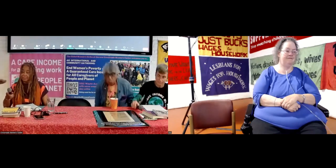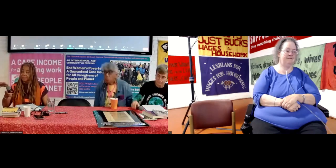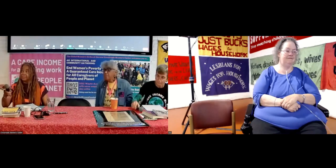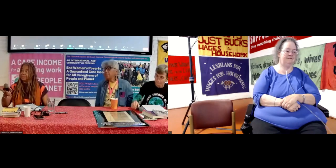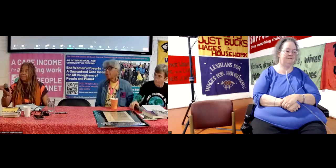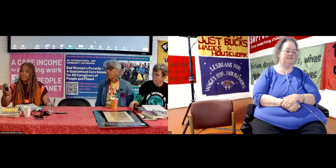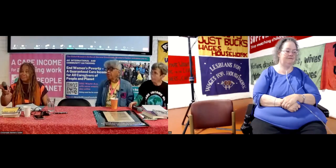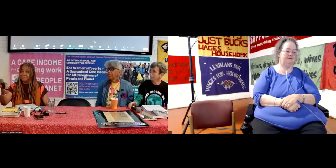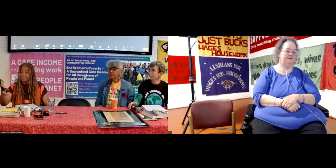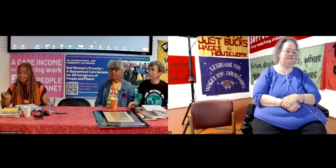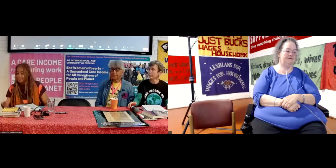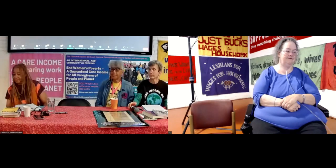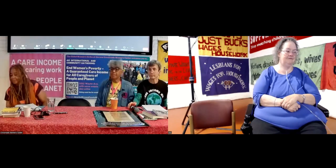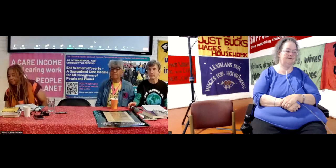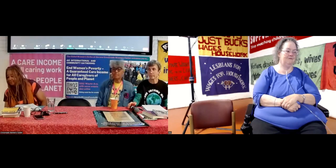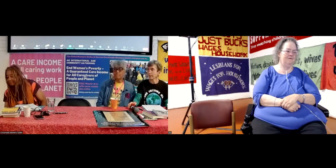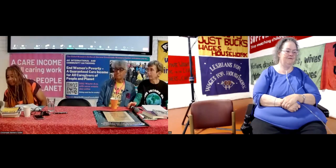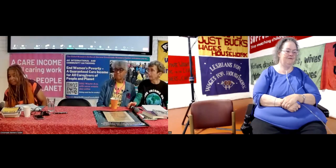Oh, I need this. Yes.